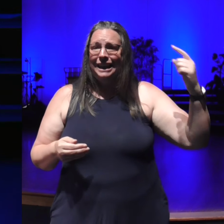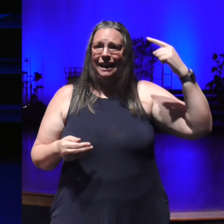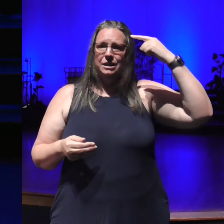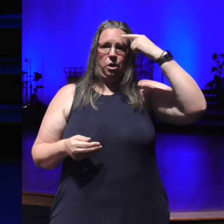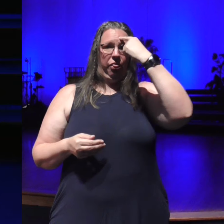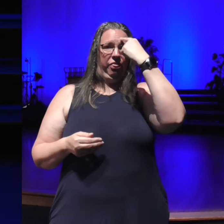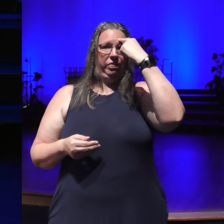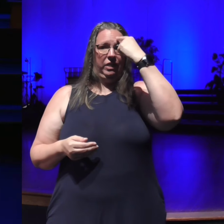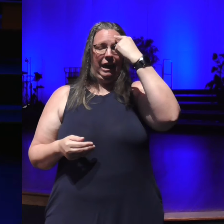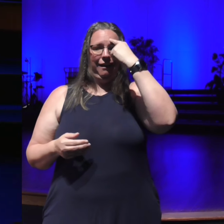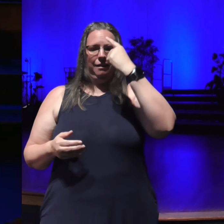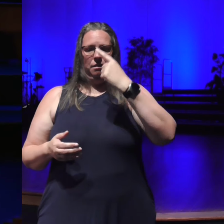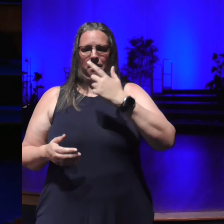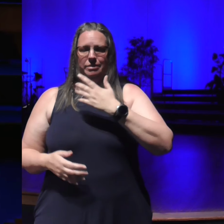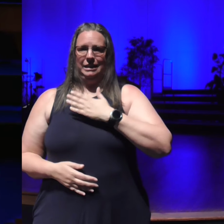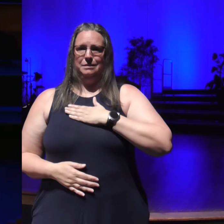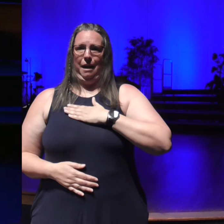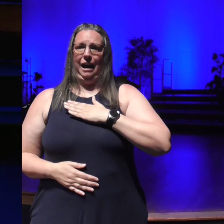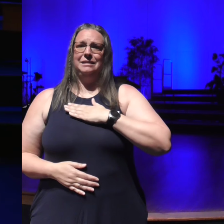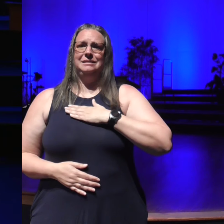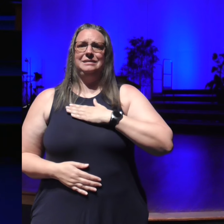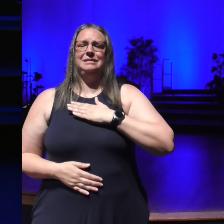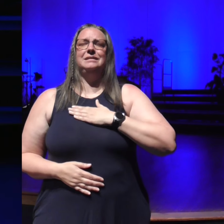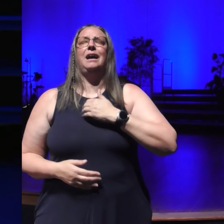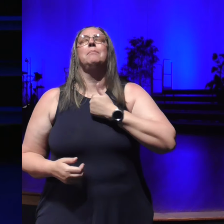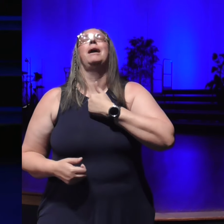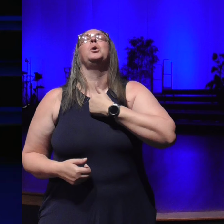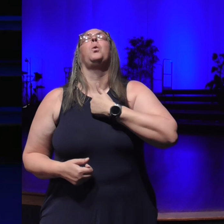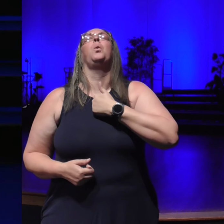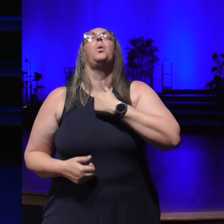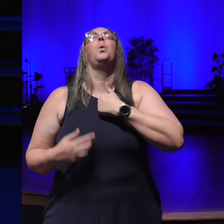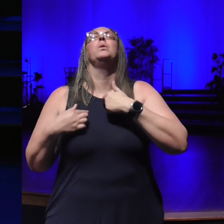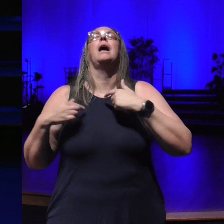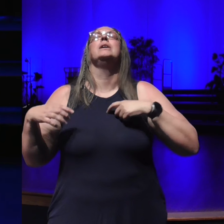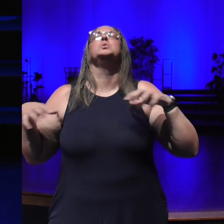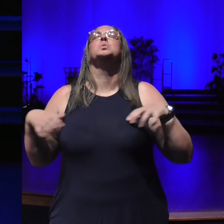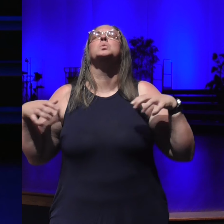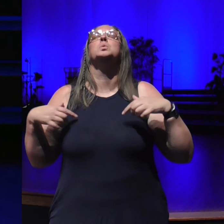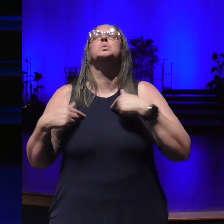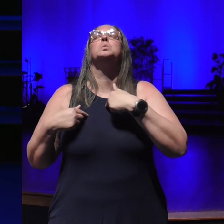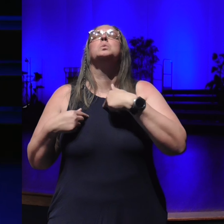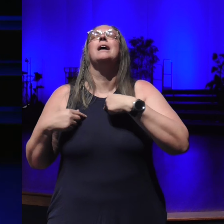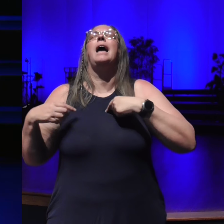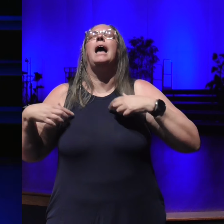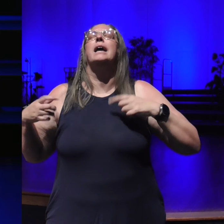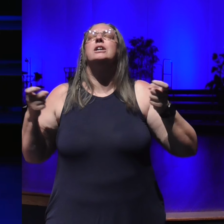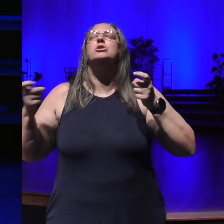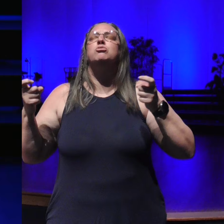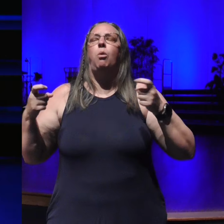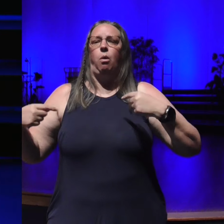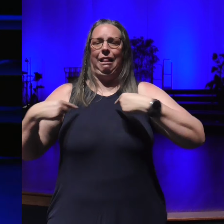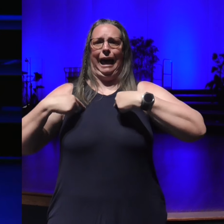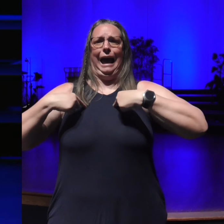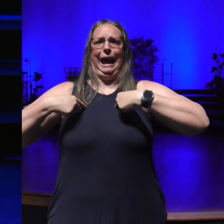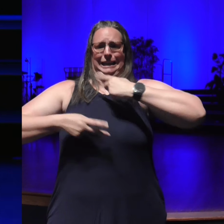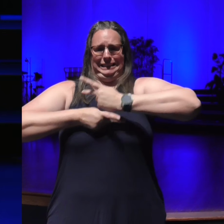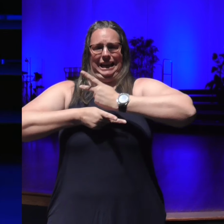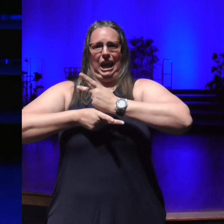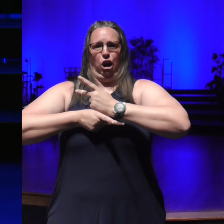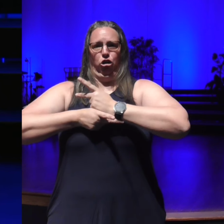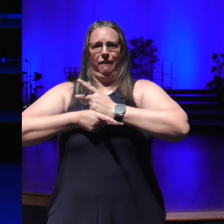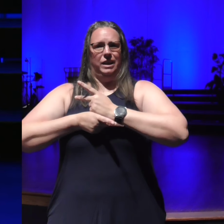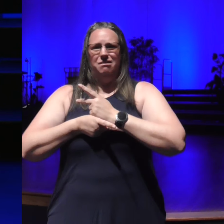is all ours on our own to do and control and take care of. When the truth is that